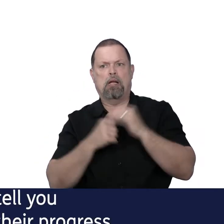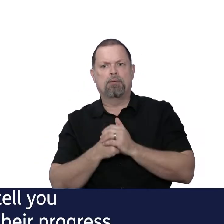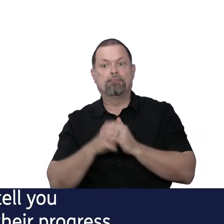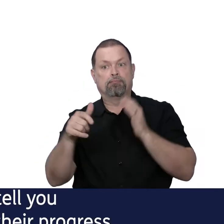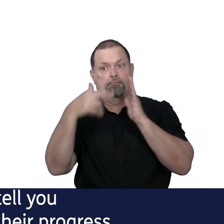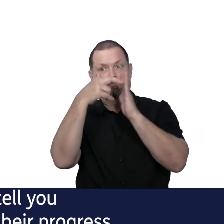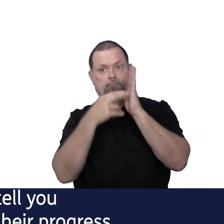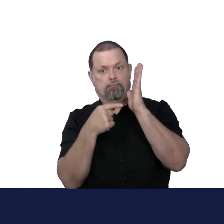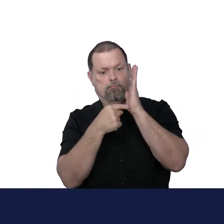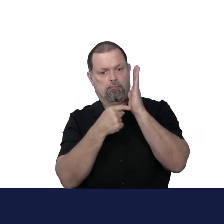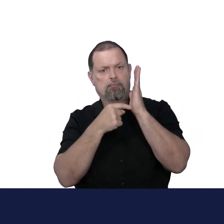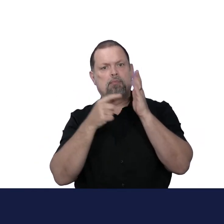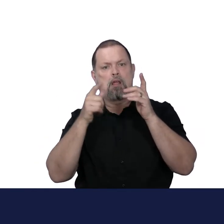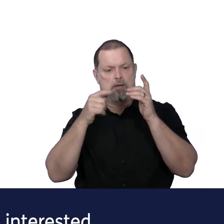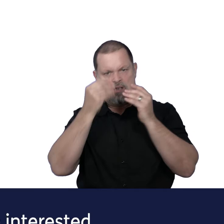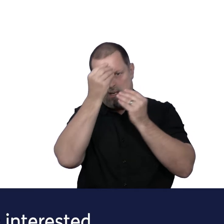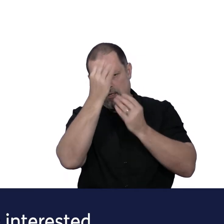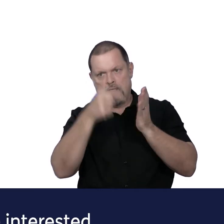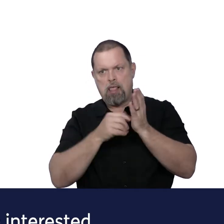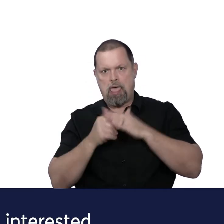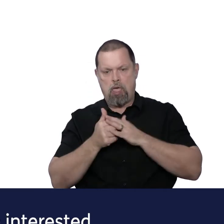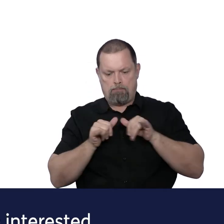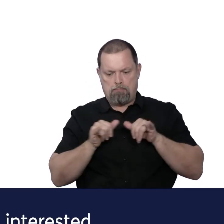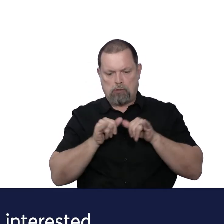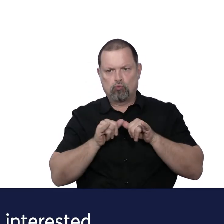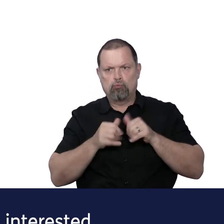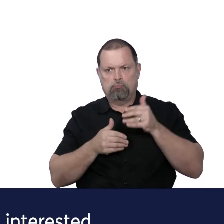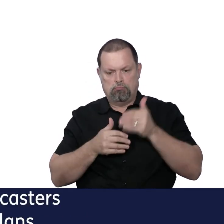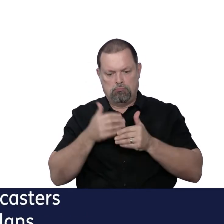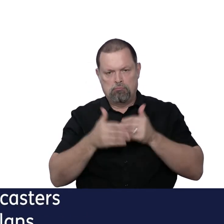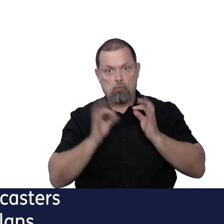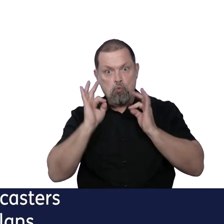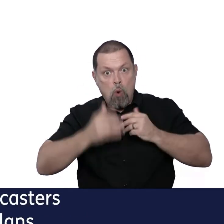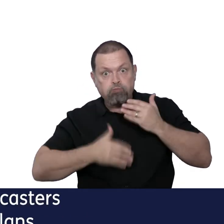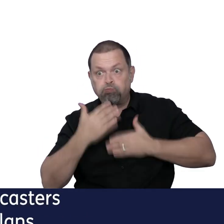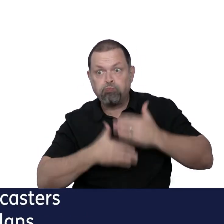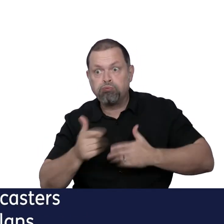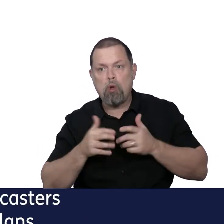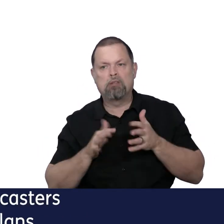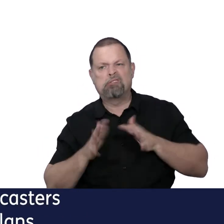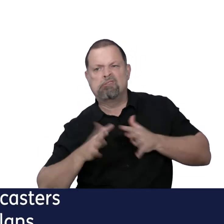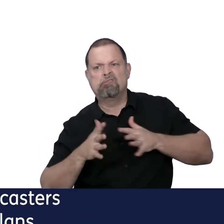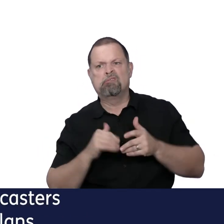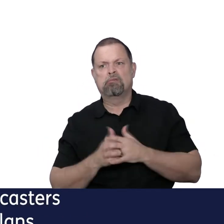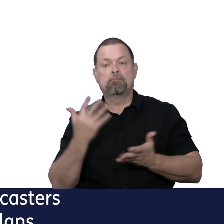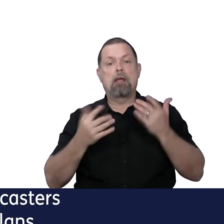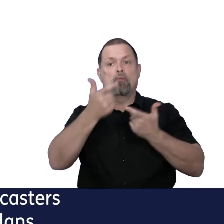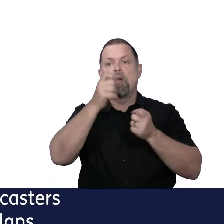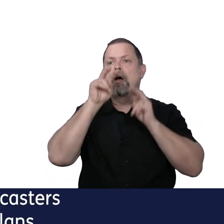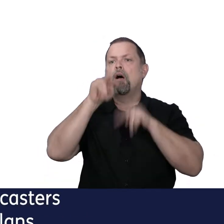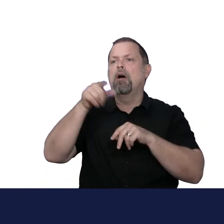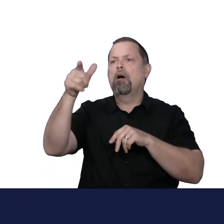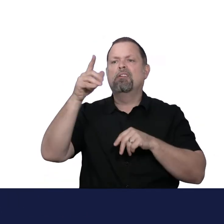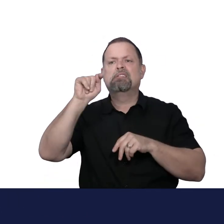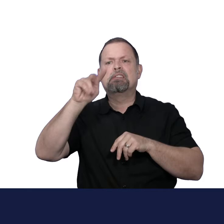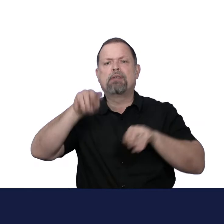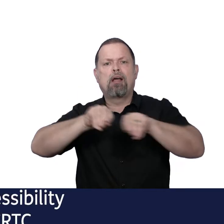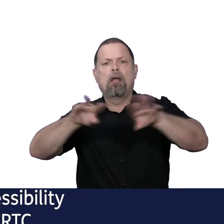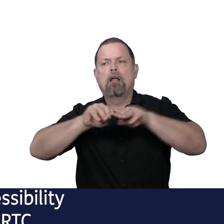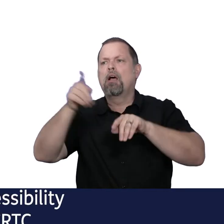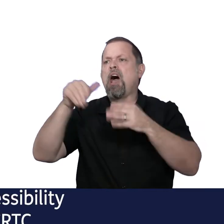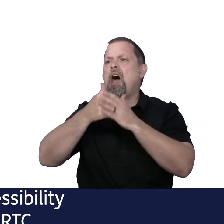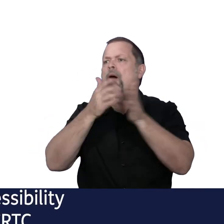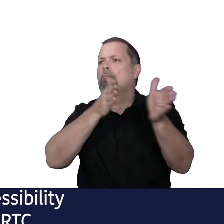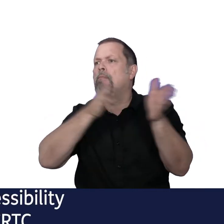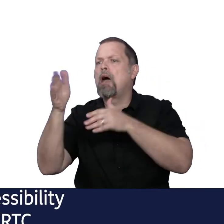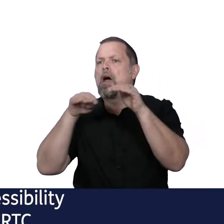have to measure their progress. For example, maybe you're interested in how television broadcasters make accessibility plans. You